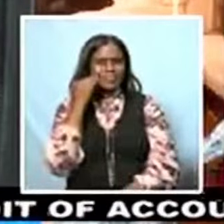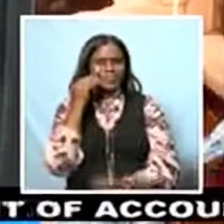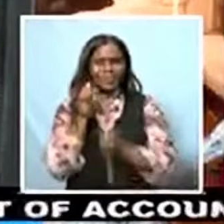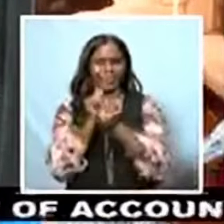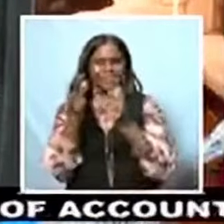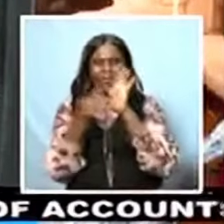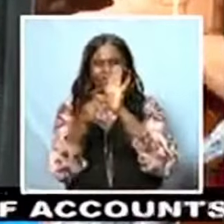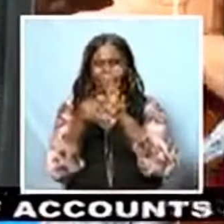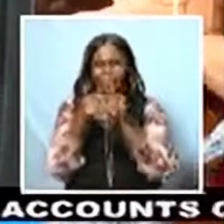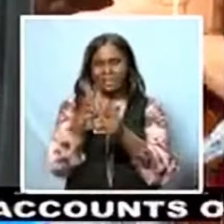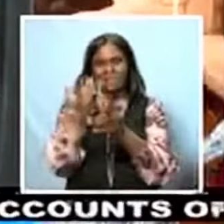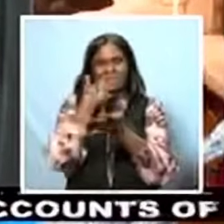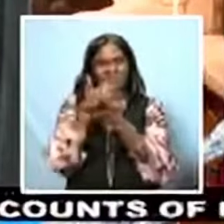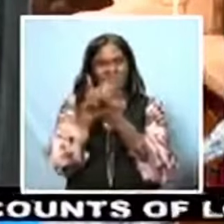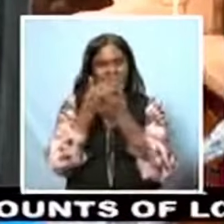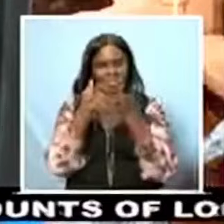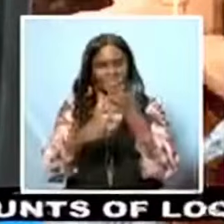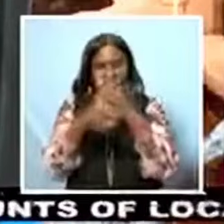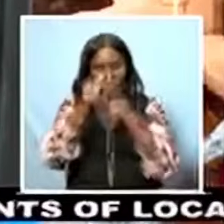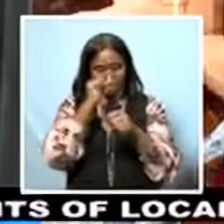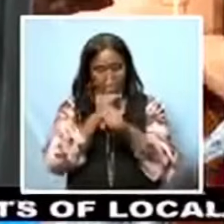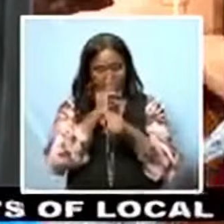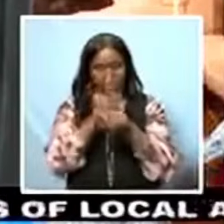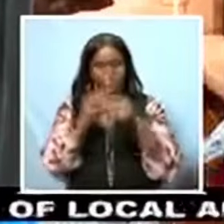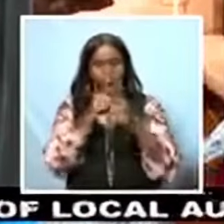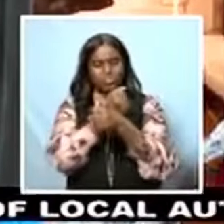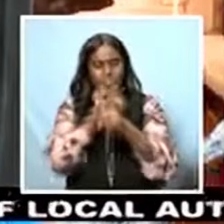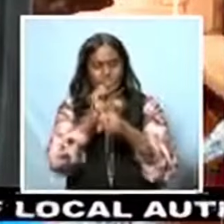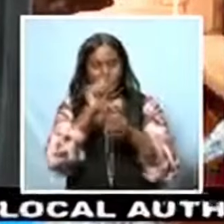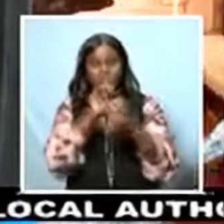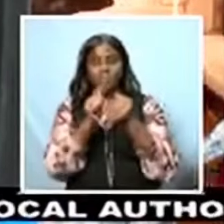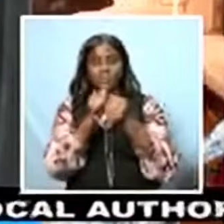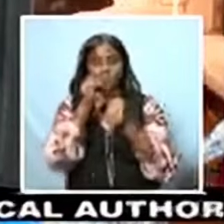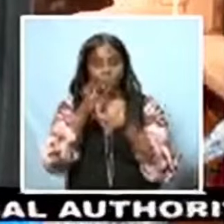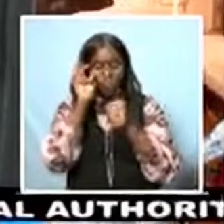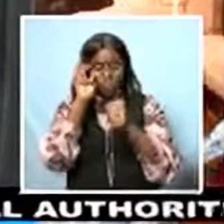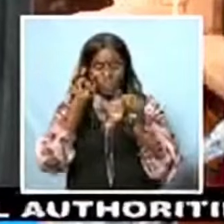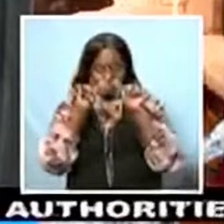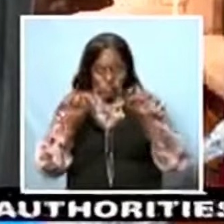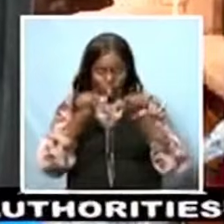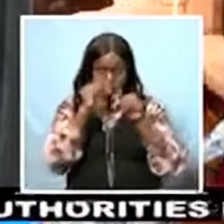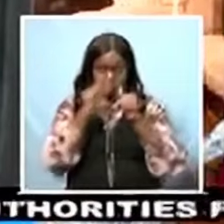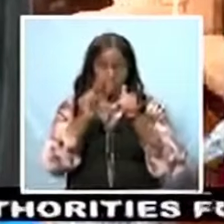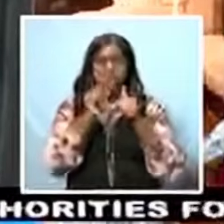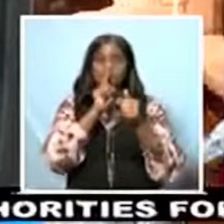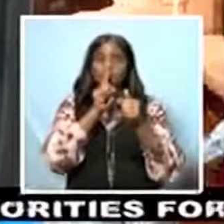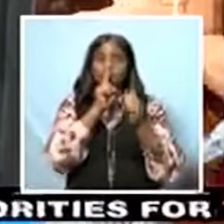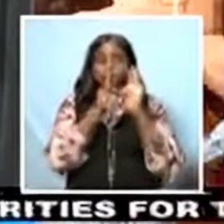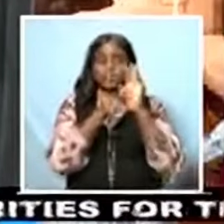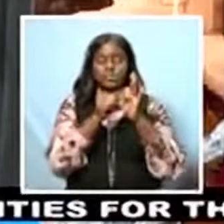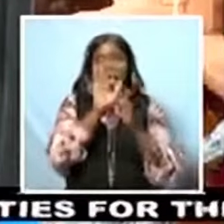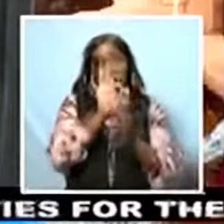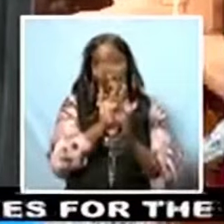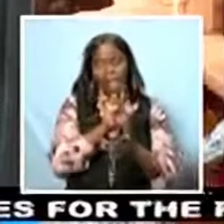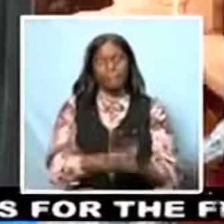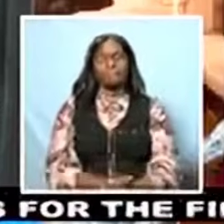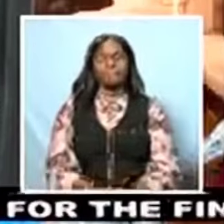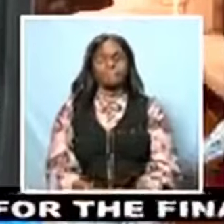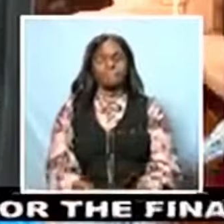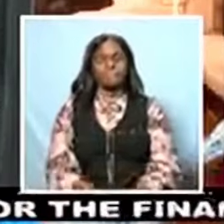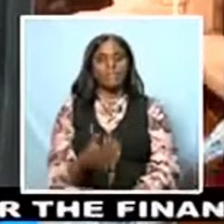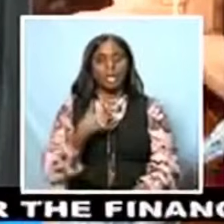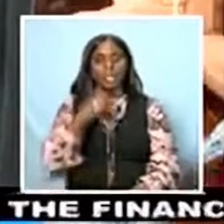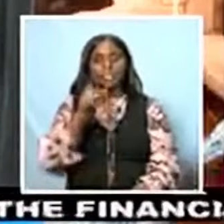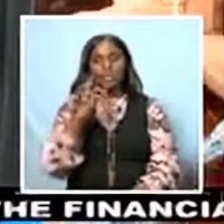demonstrating any evidence. And what have you done now to rectify this? Because this will be an audit, because the proof has to be there. So have